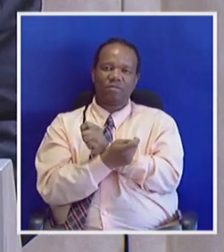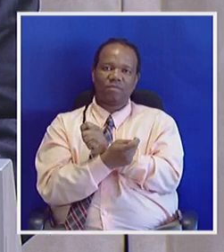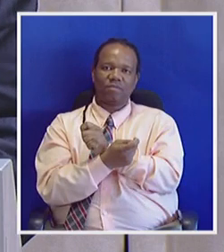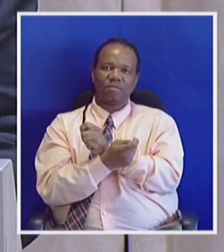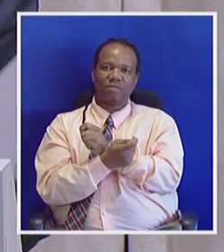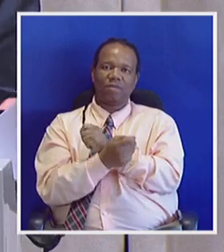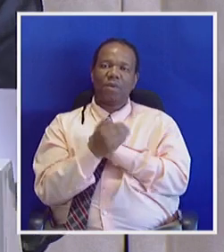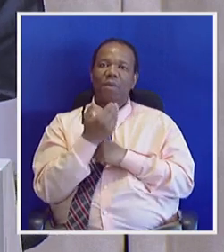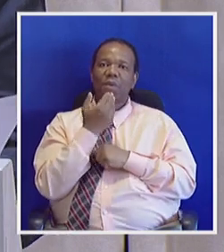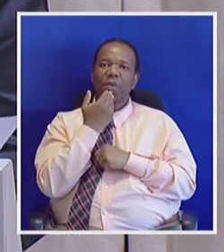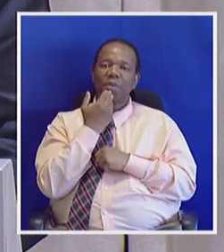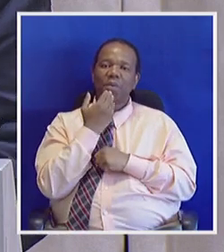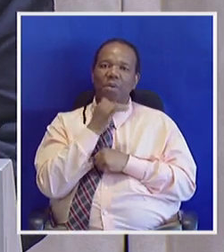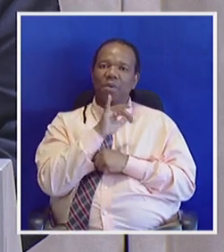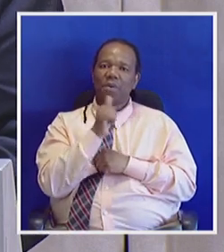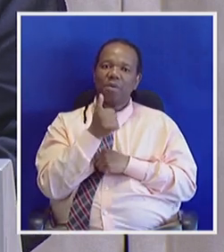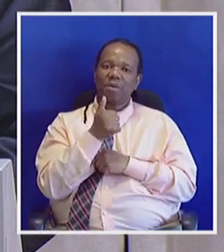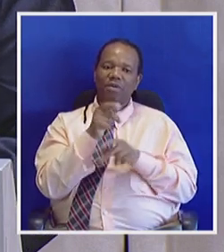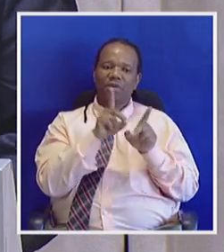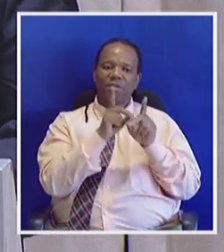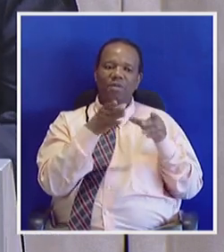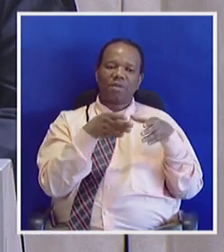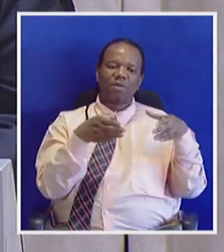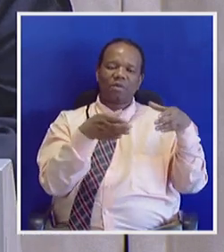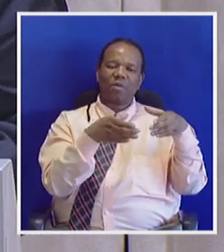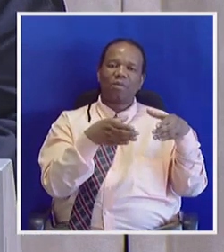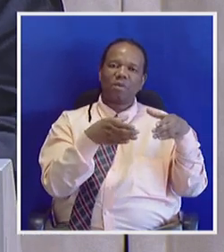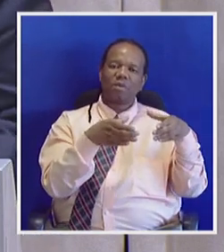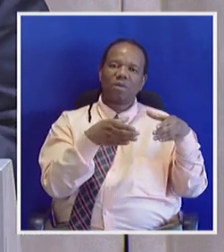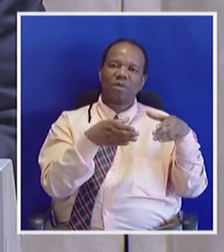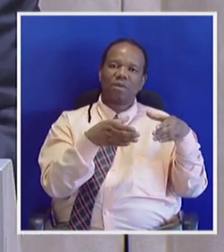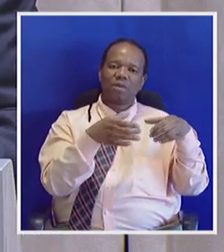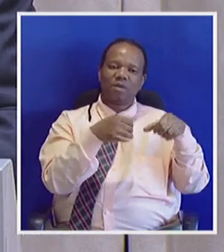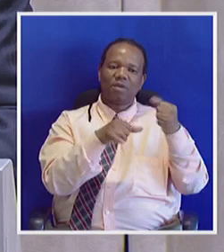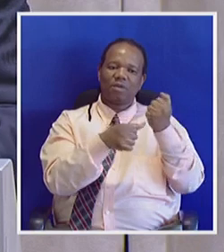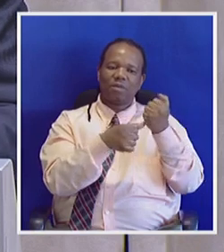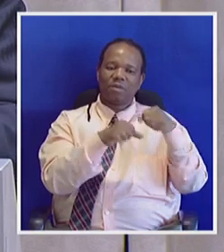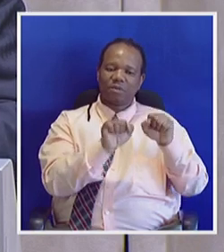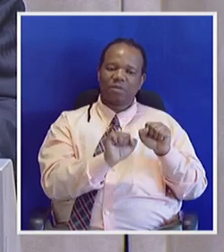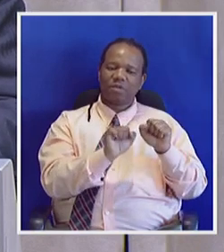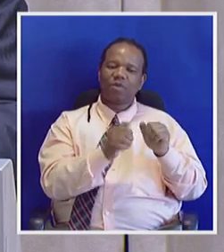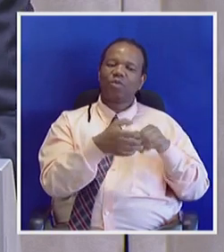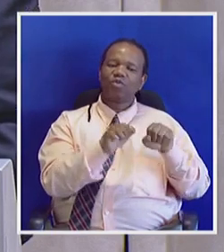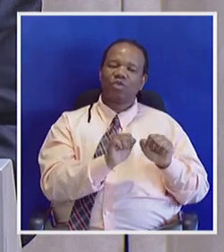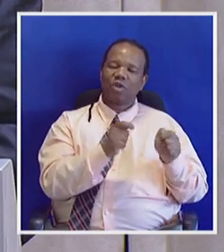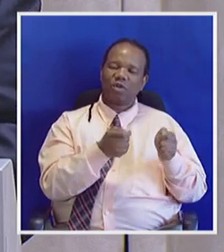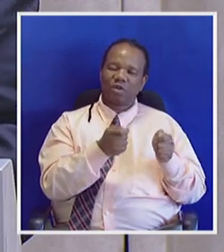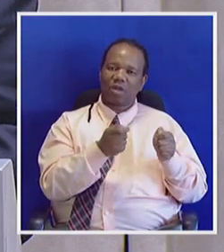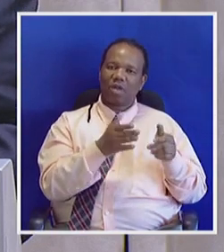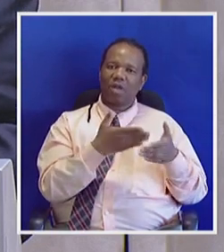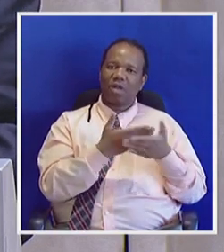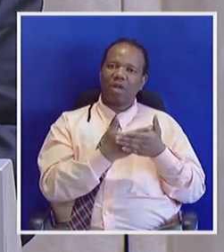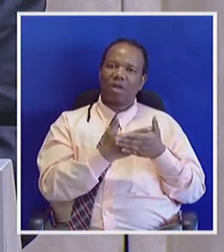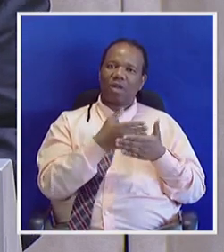the Interministerial Committee, which is chaired by the Deputy President. The work of the